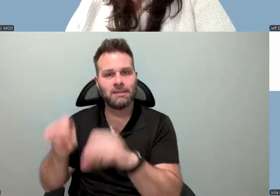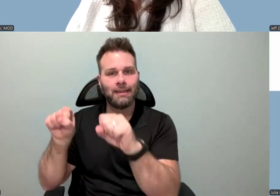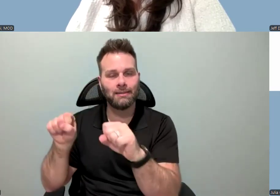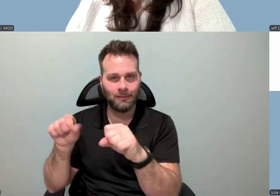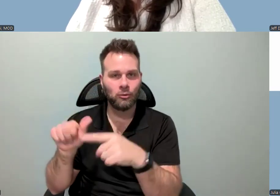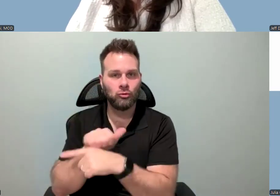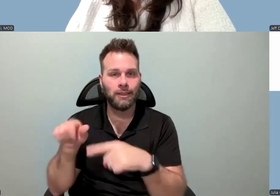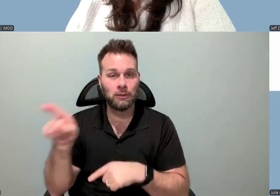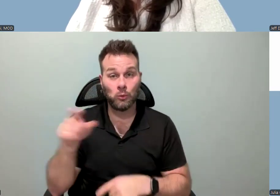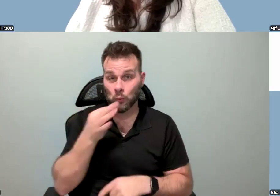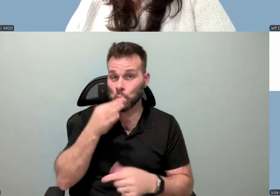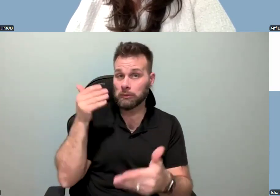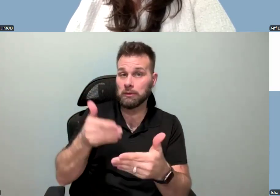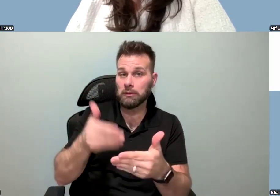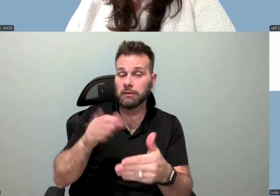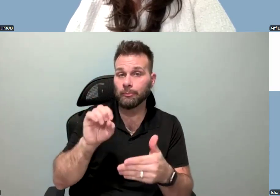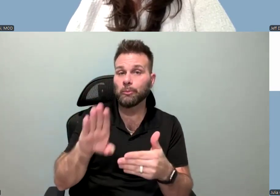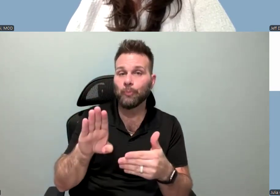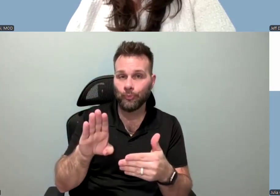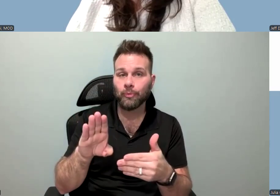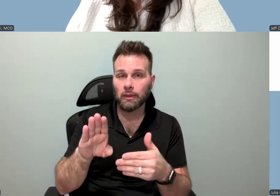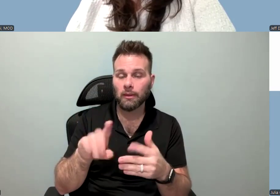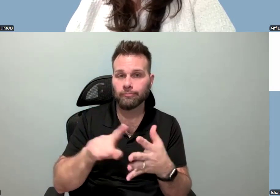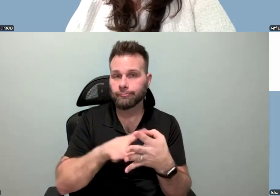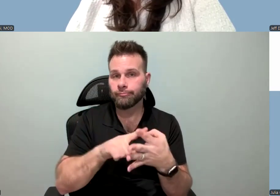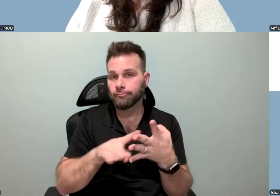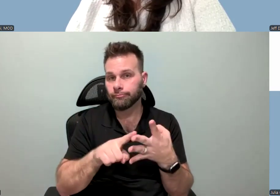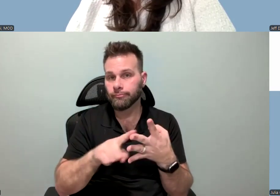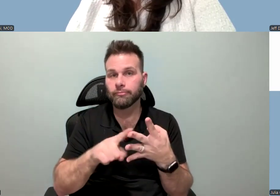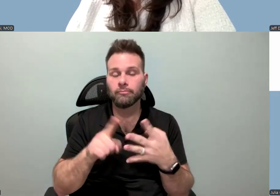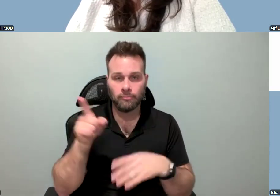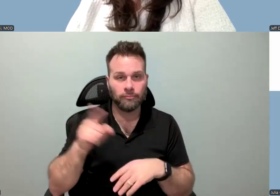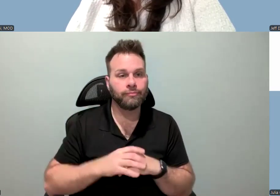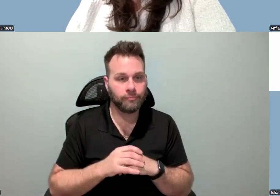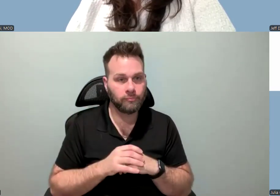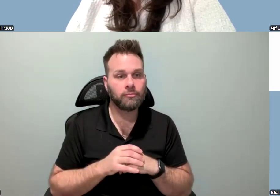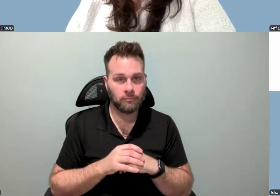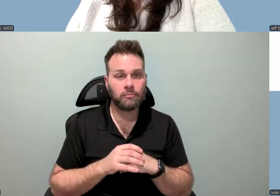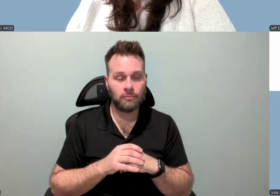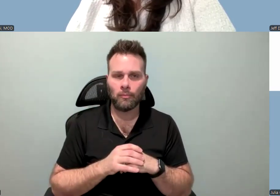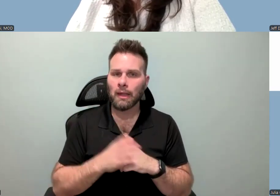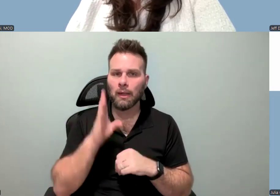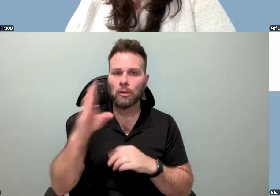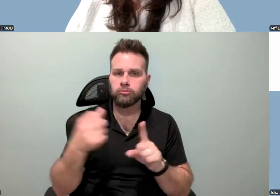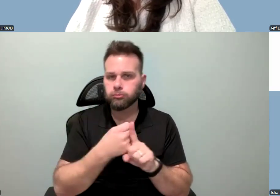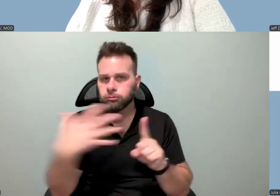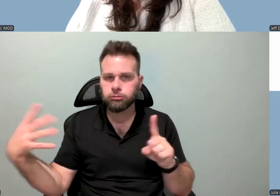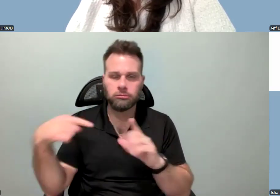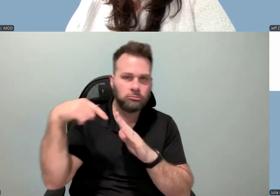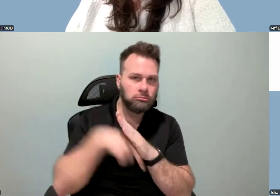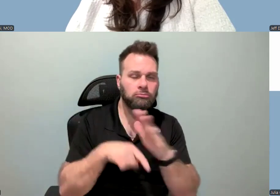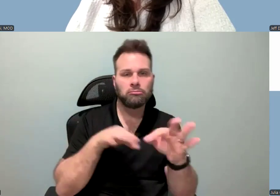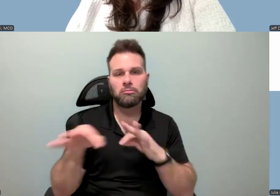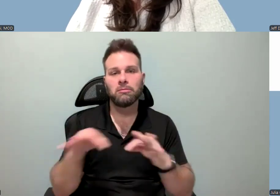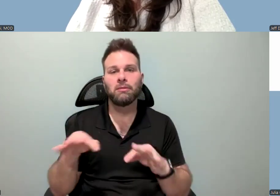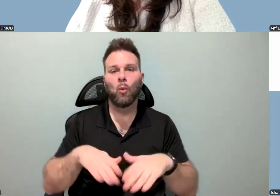one coming up in early February that goes deeper into the rules of open meeting law